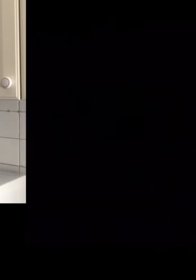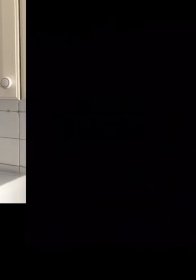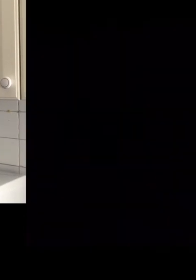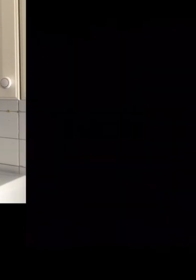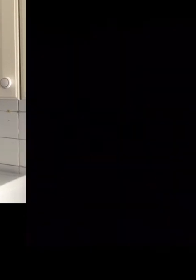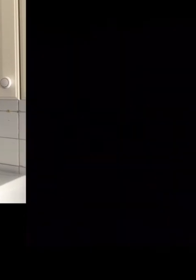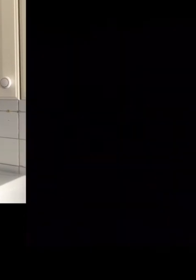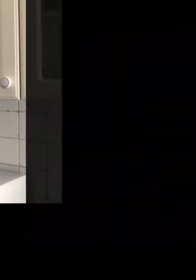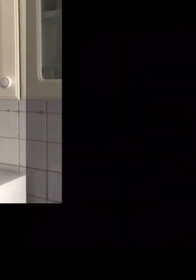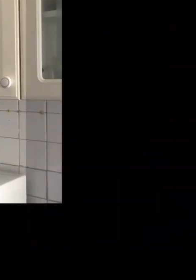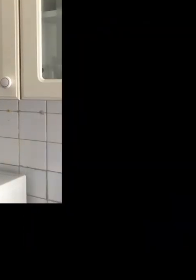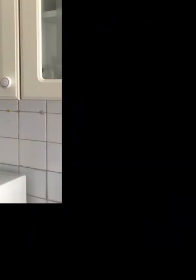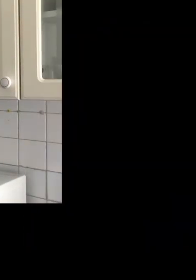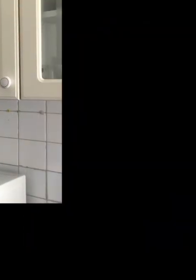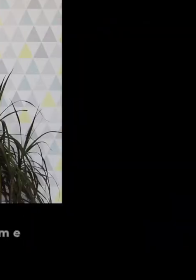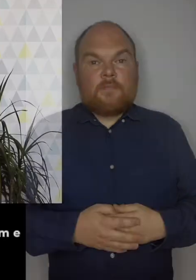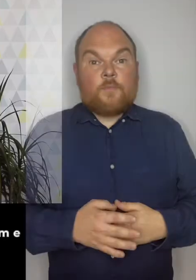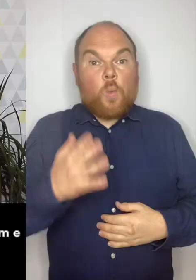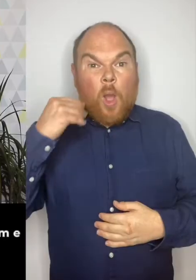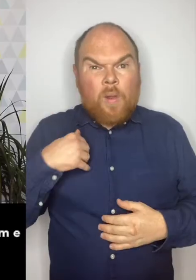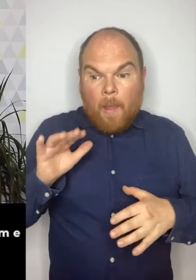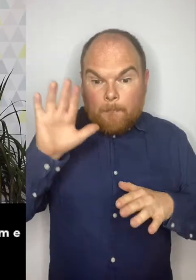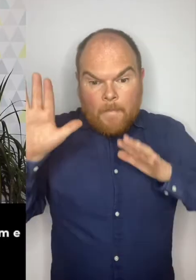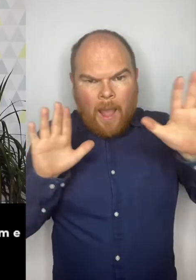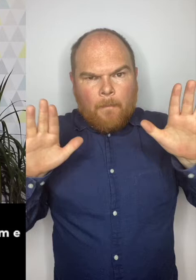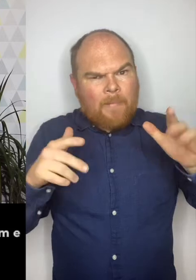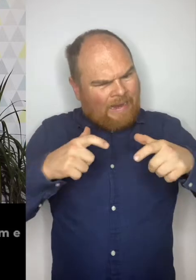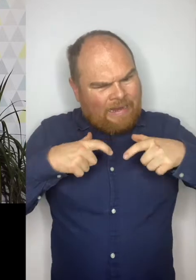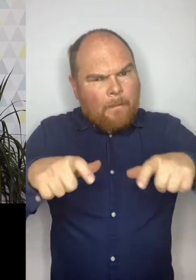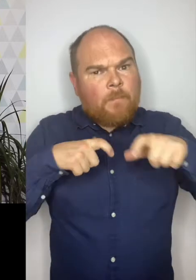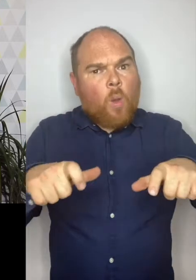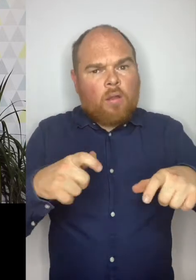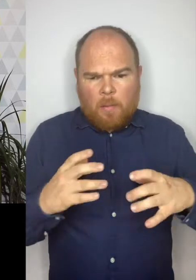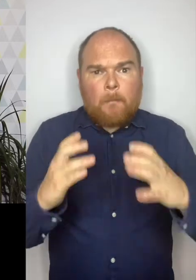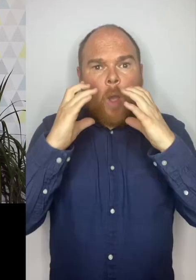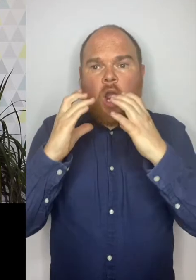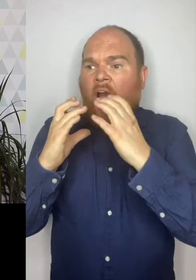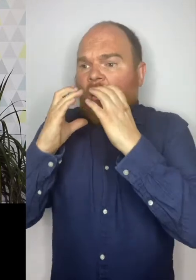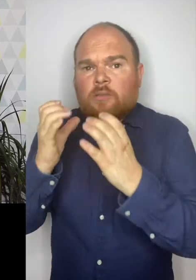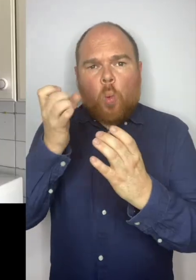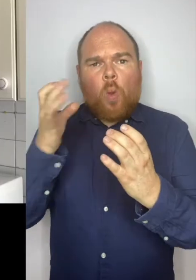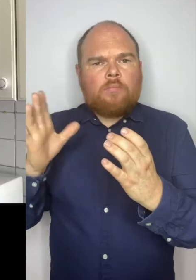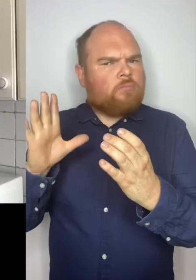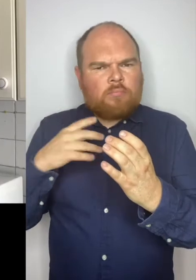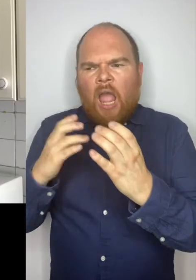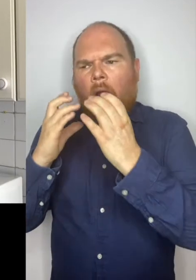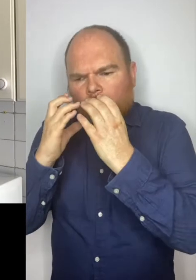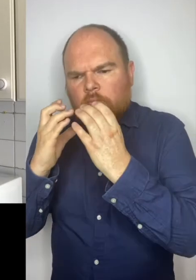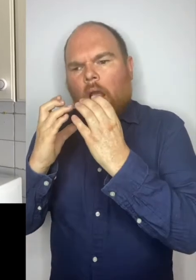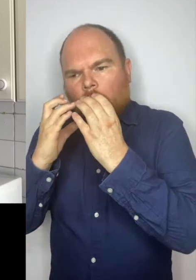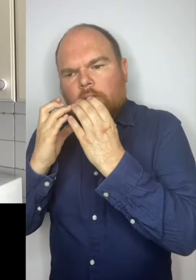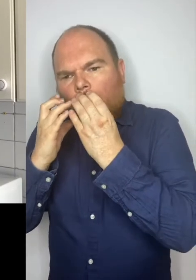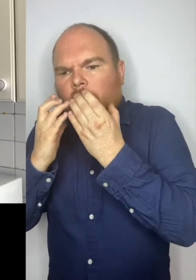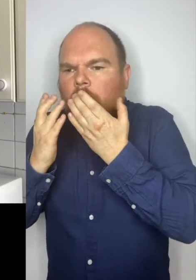Next, we need to keep that mime going. to repeat the action that we're miming. So we're not